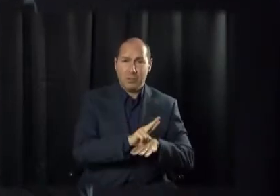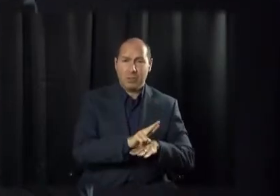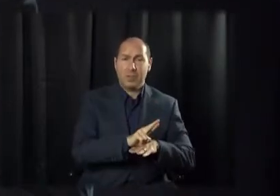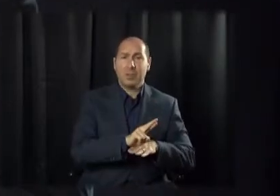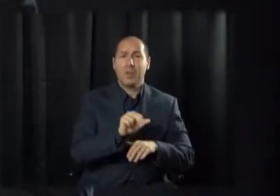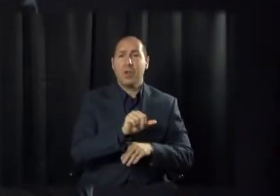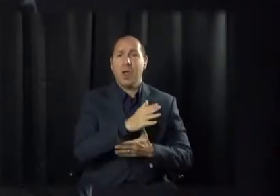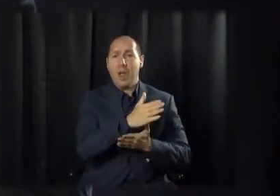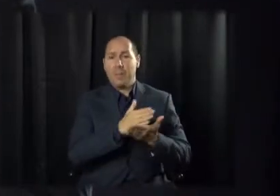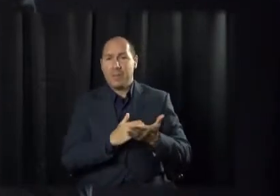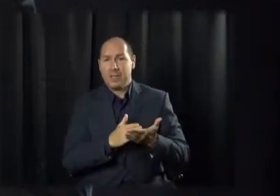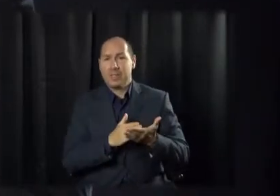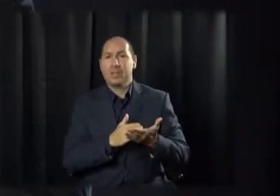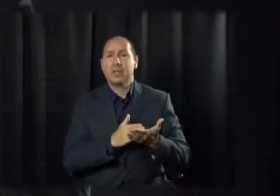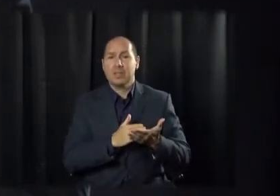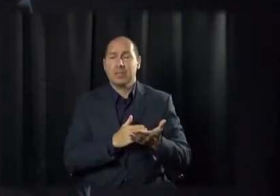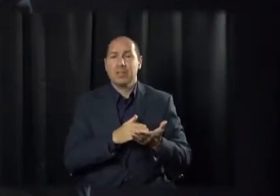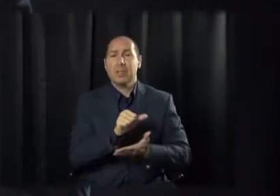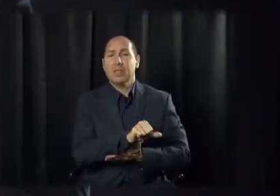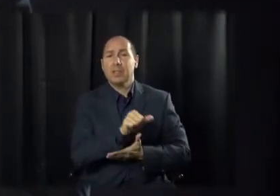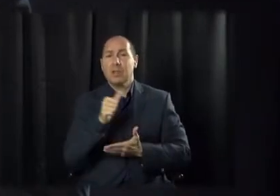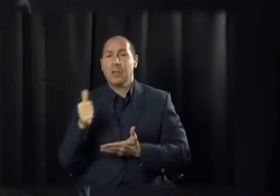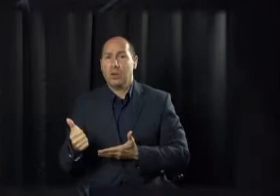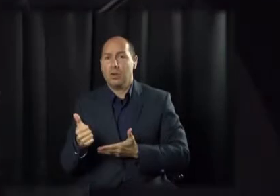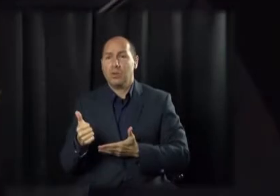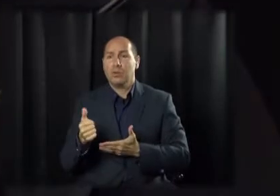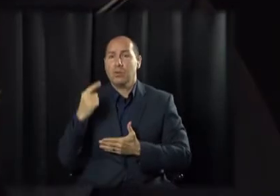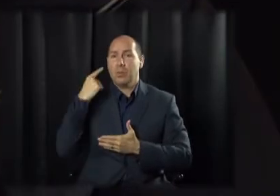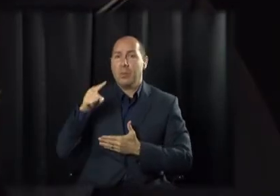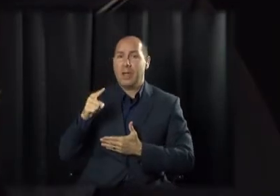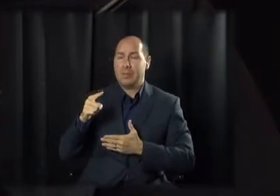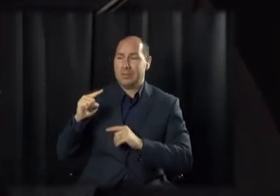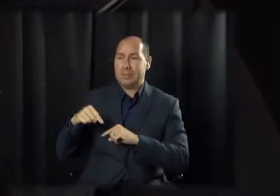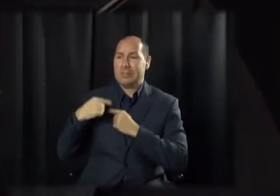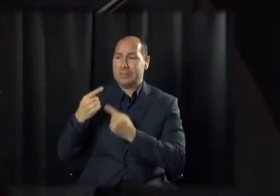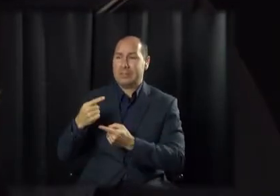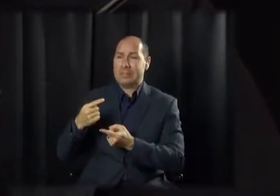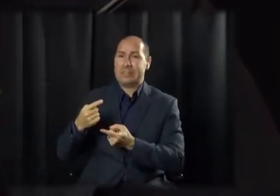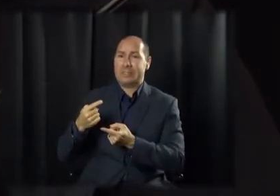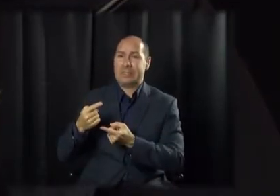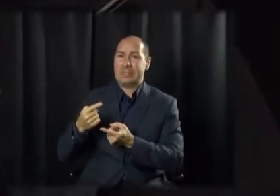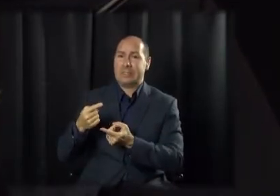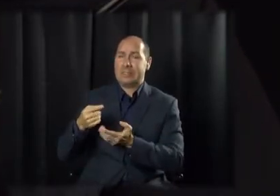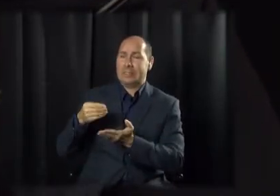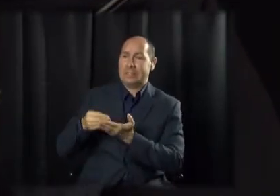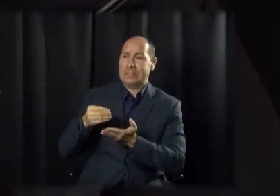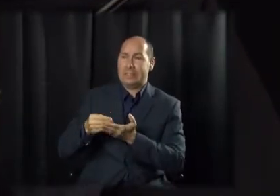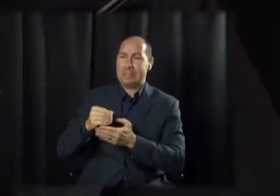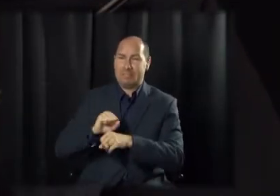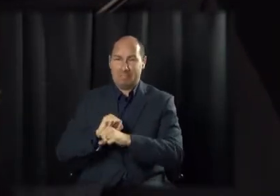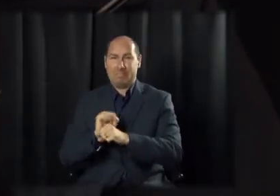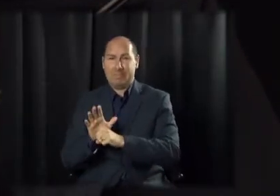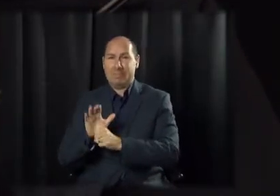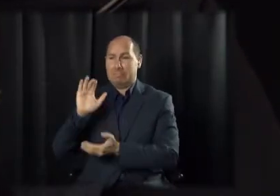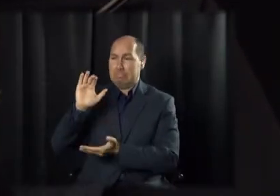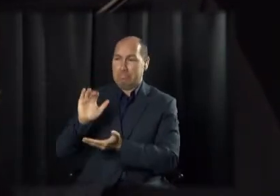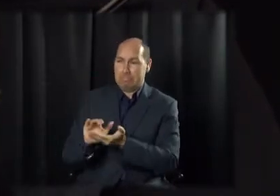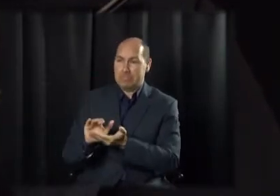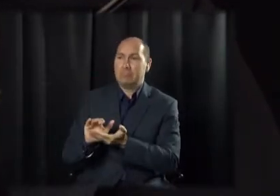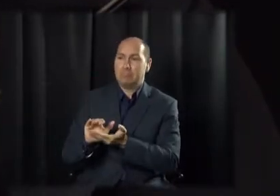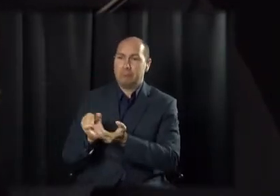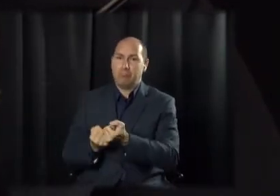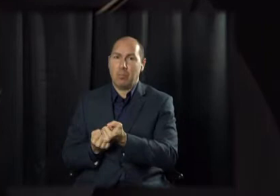is going to go to help offset some of the revenue loss based due to the pandemic. So there's really never been a